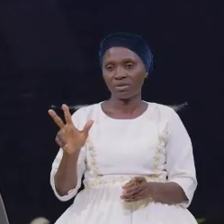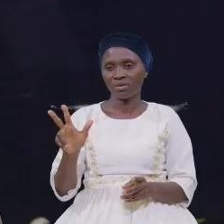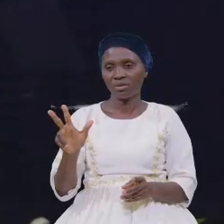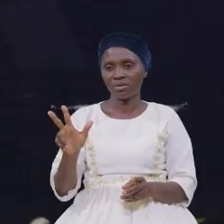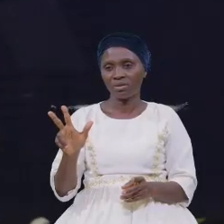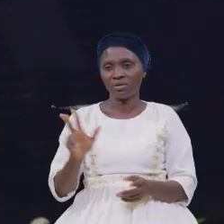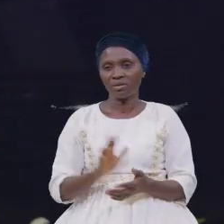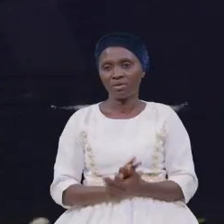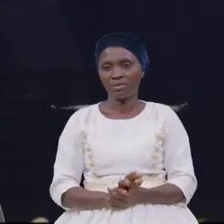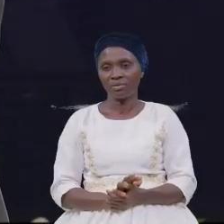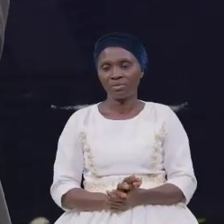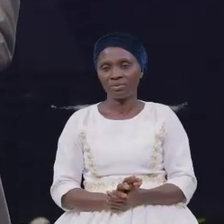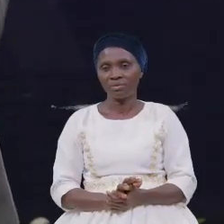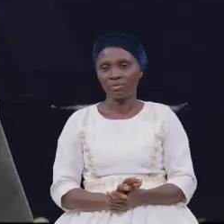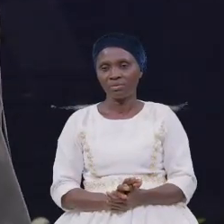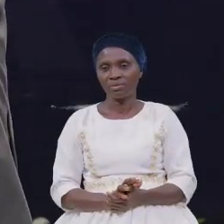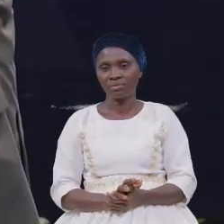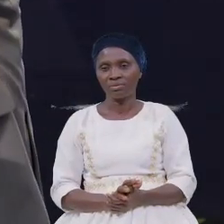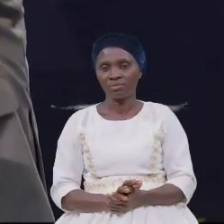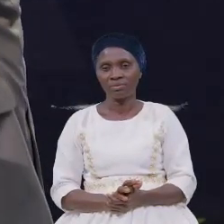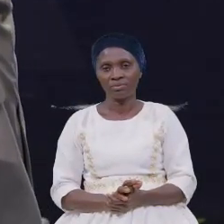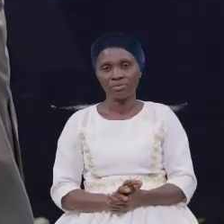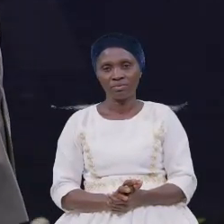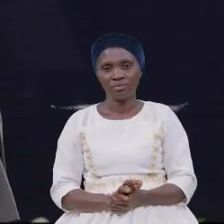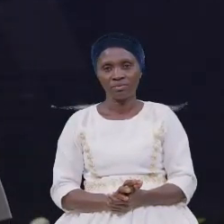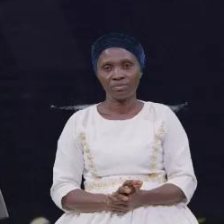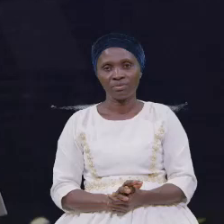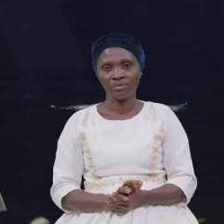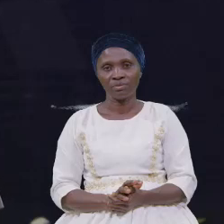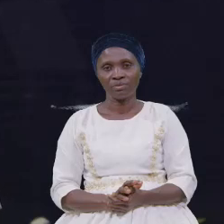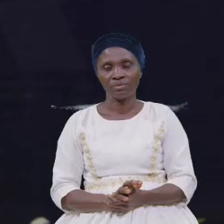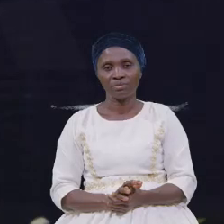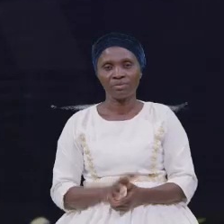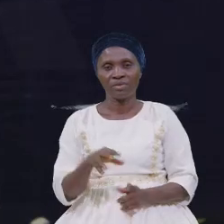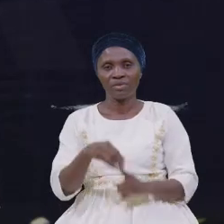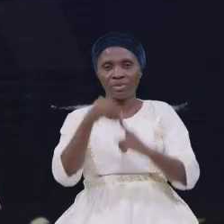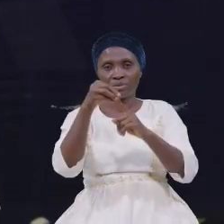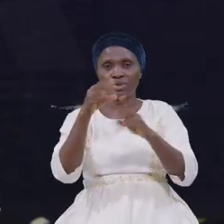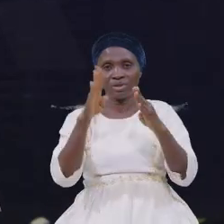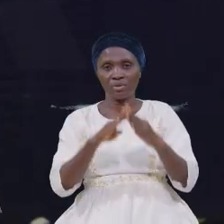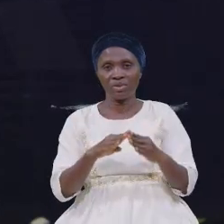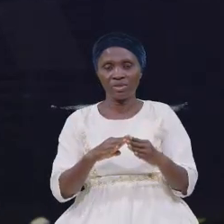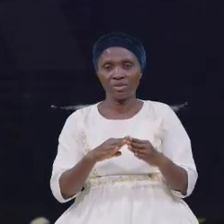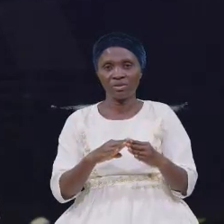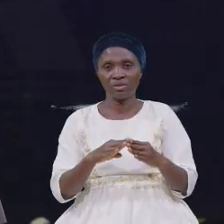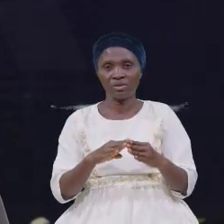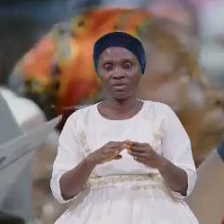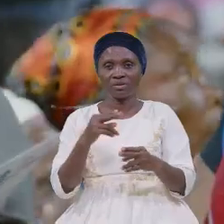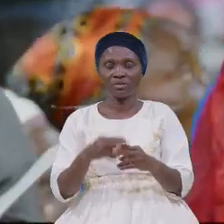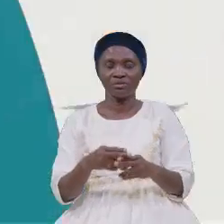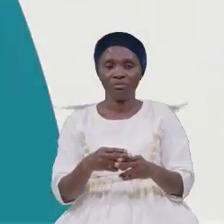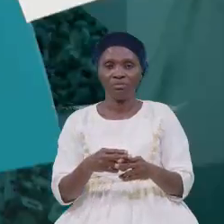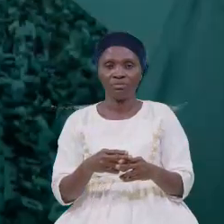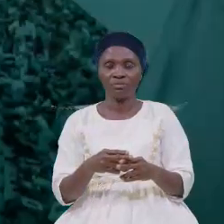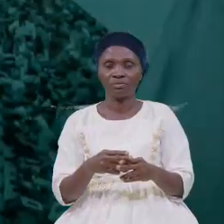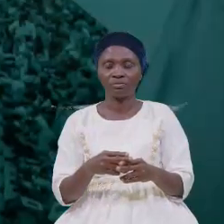+234 915 444 9263. There will be a special meeting, lunch hour with Jesus, for all those who gave their lives to